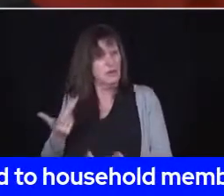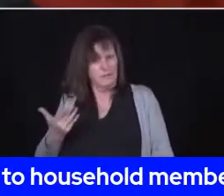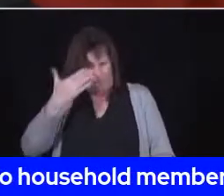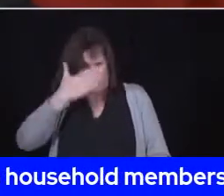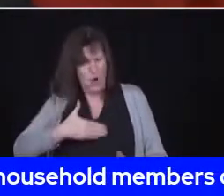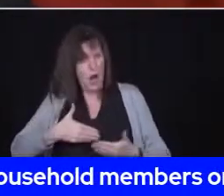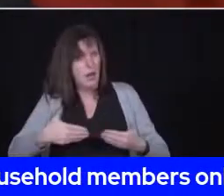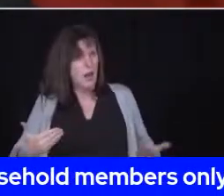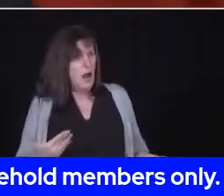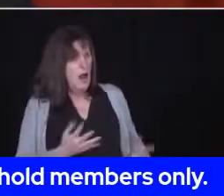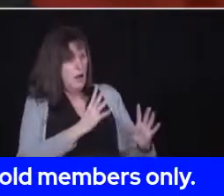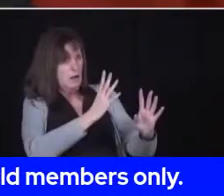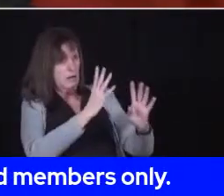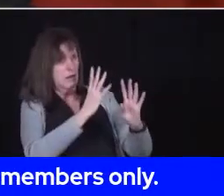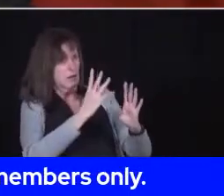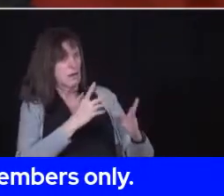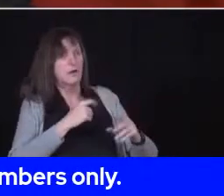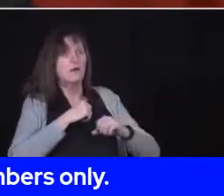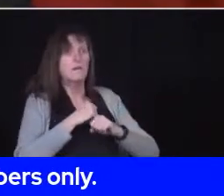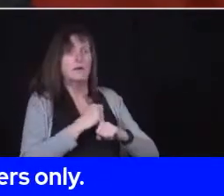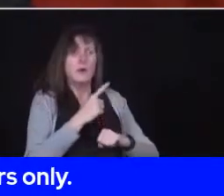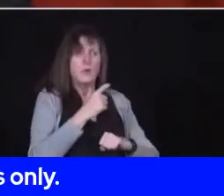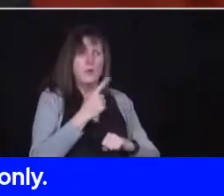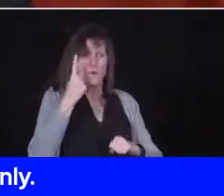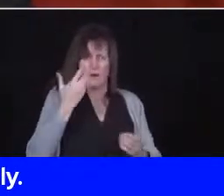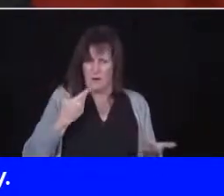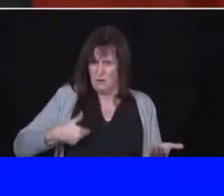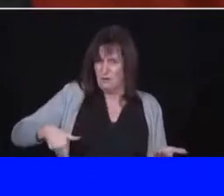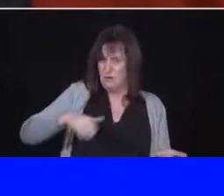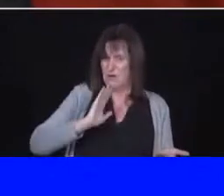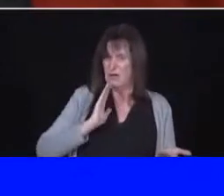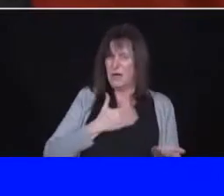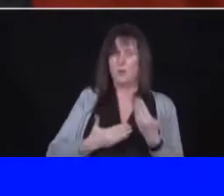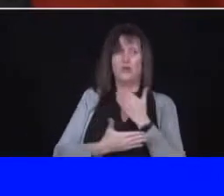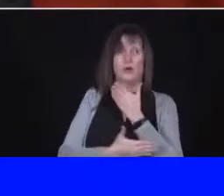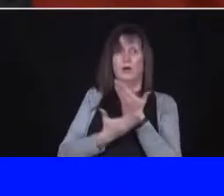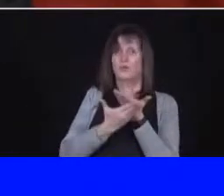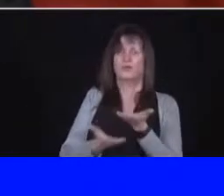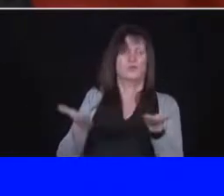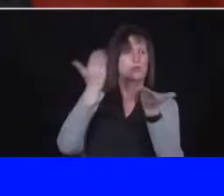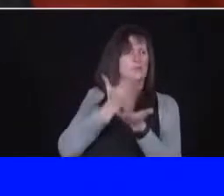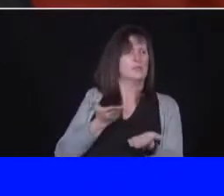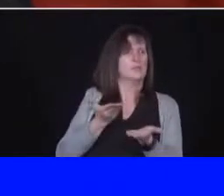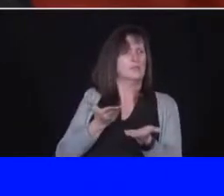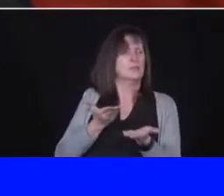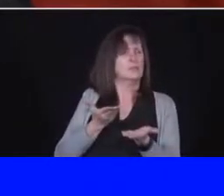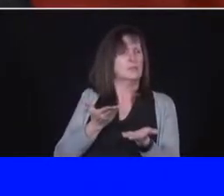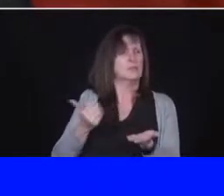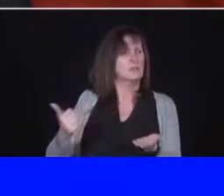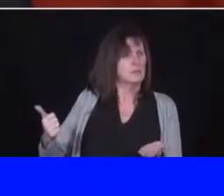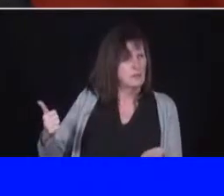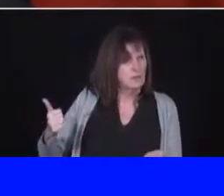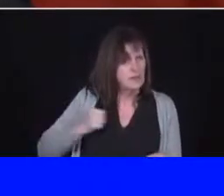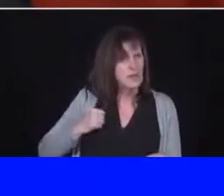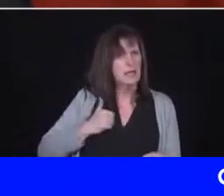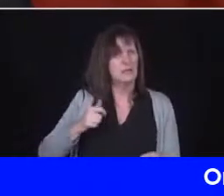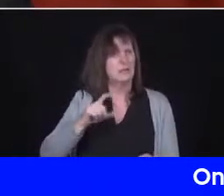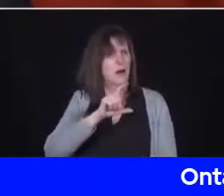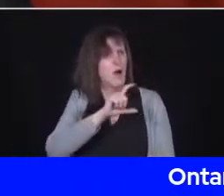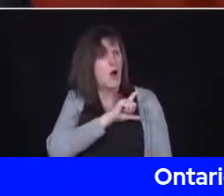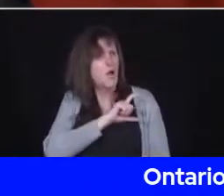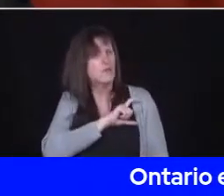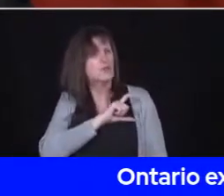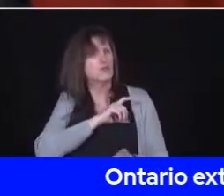front line to protect our country. So I want to say to the Canadian customs officers, I have your backs. You guys are